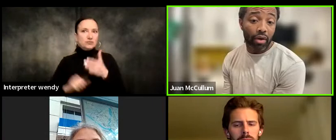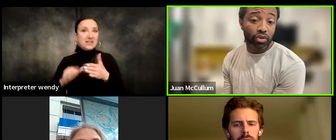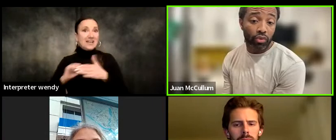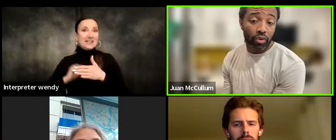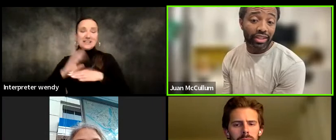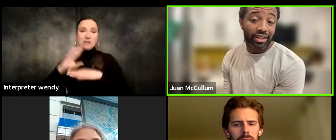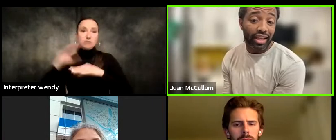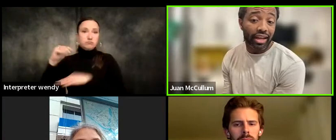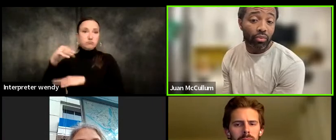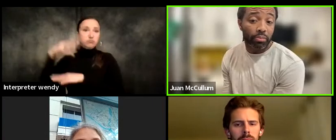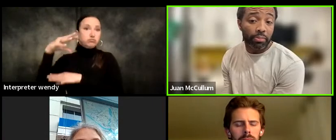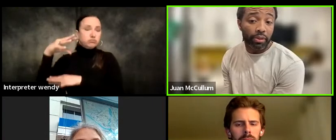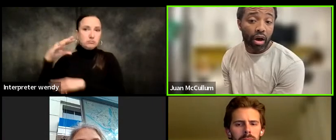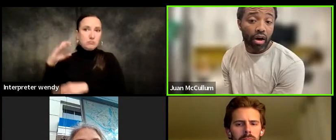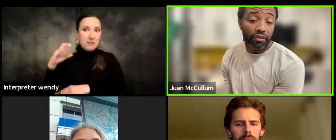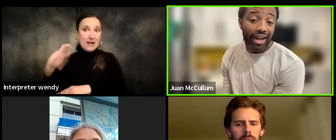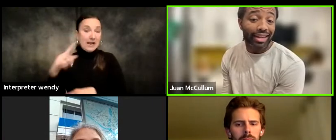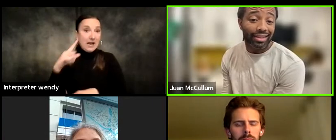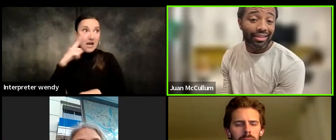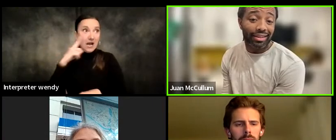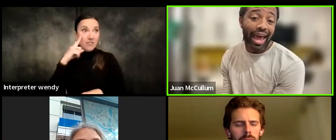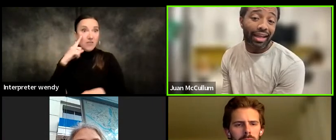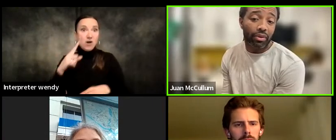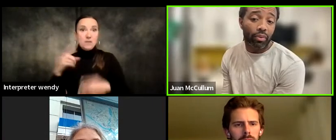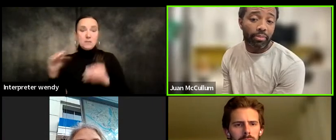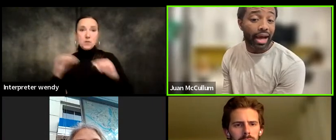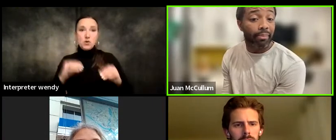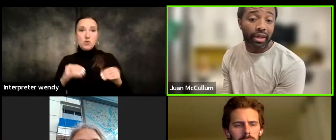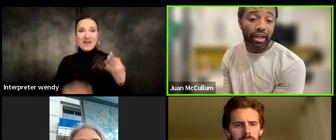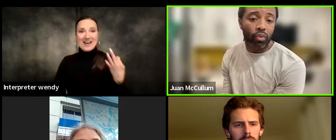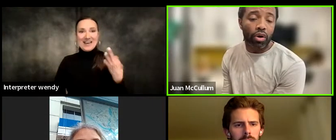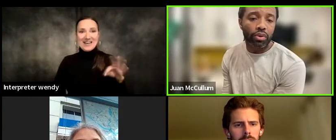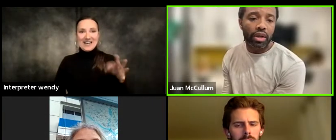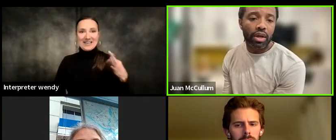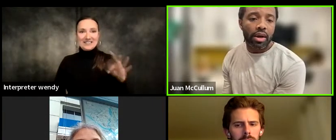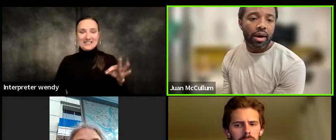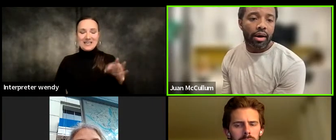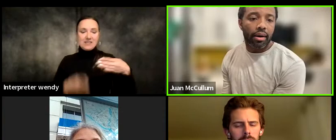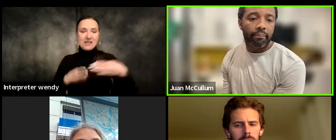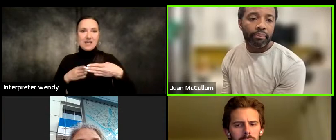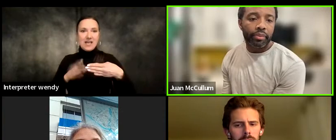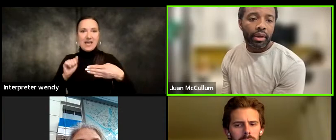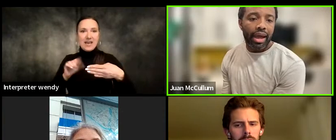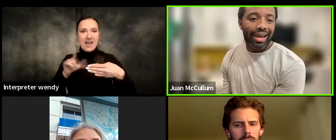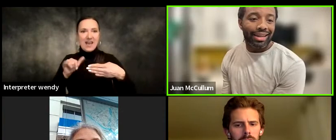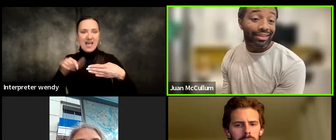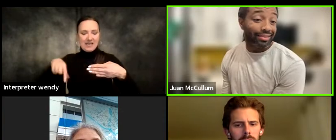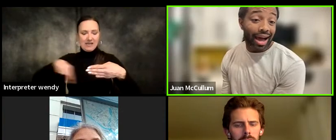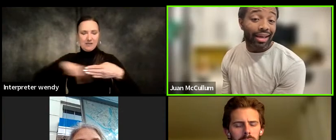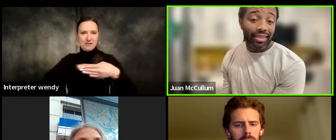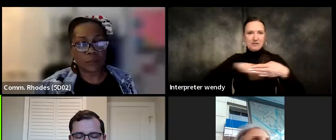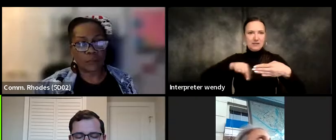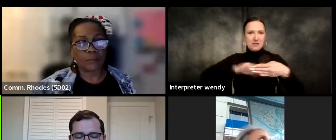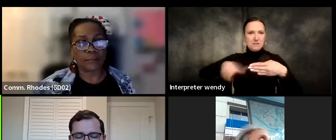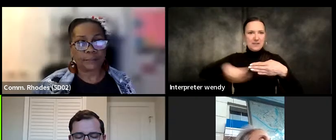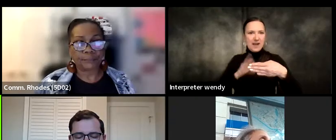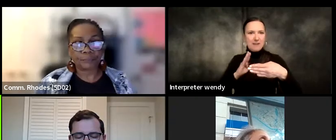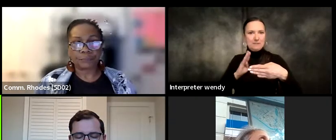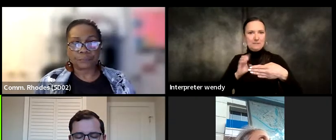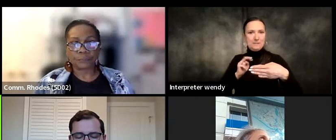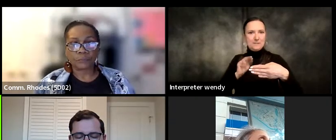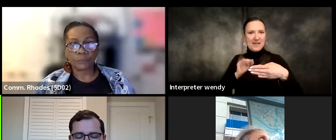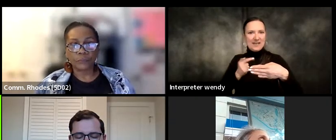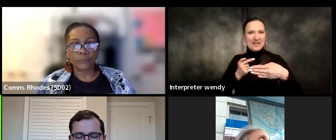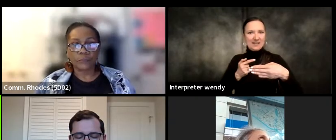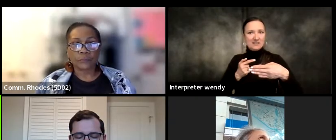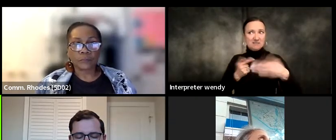back. I was requesting that it would be put off of 19th in the alleyway behind Benning Road. and it's not there. But if